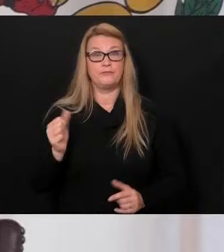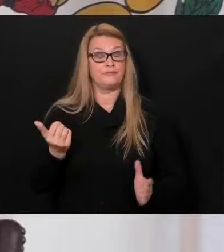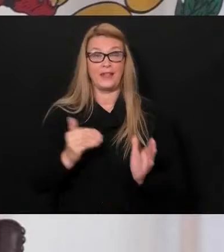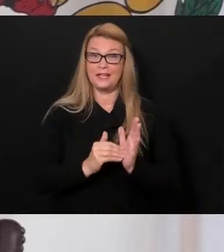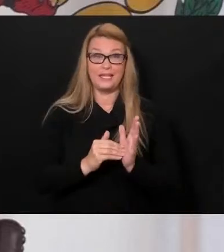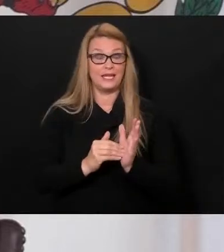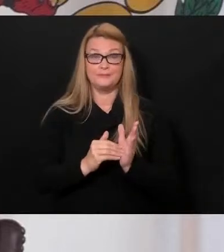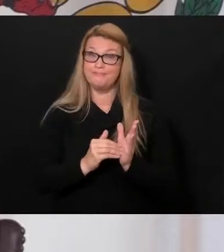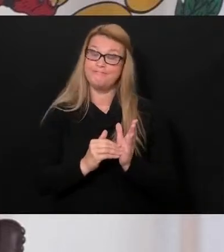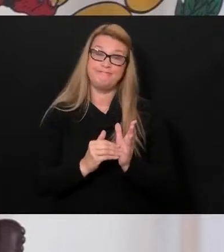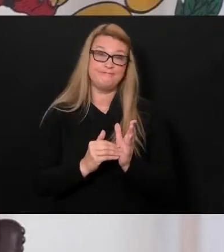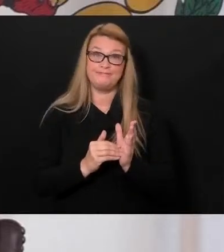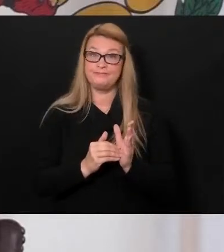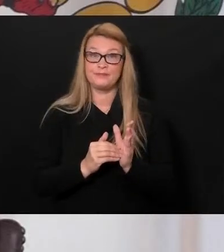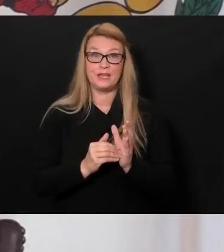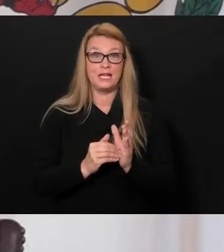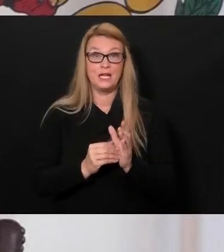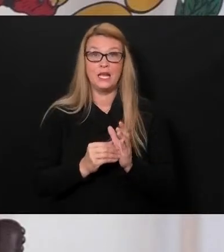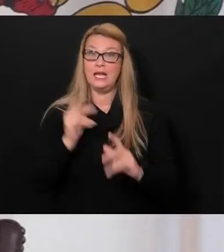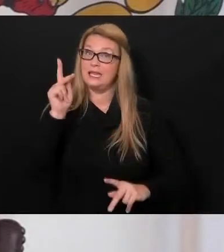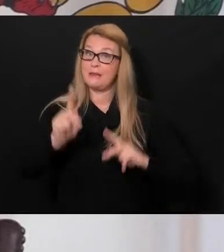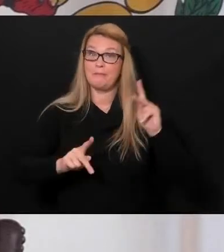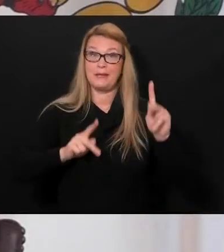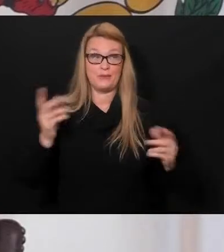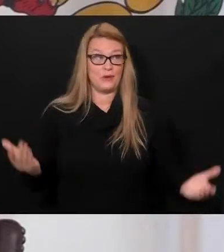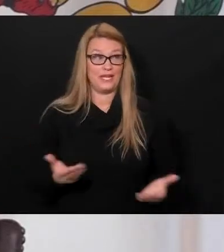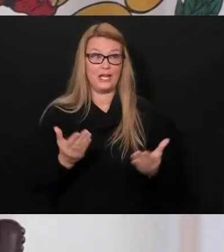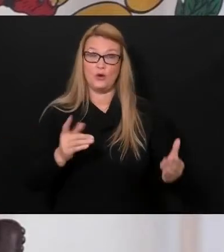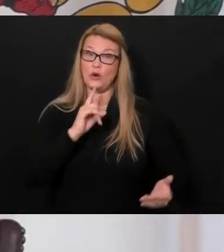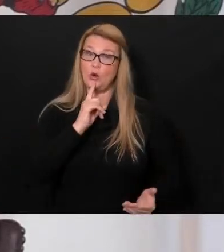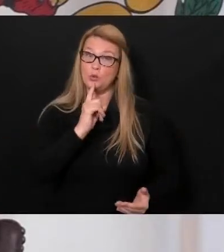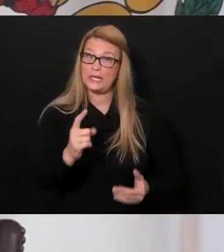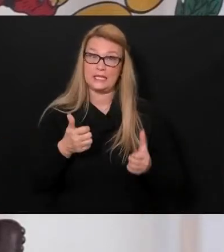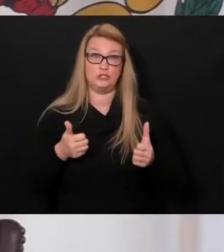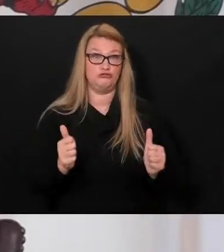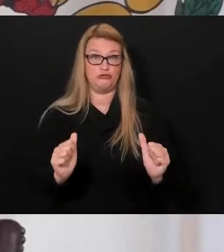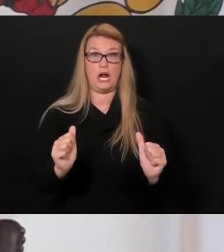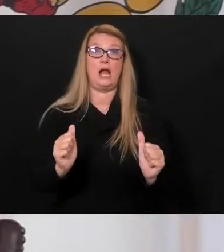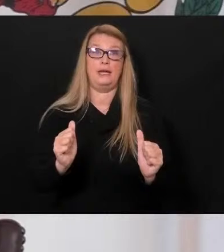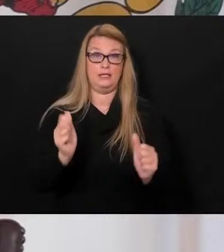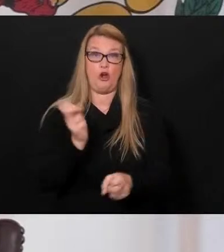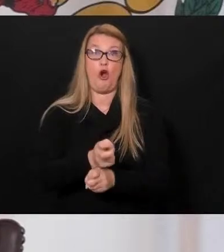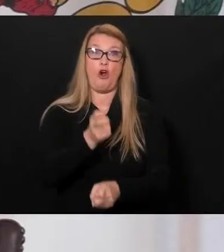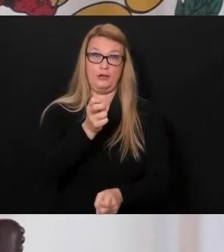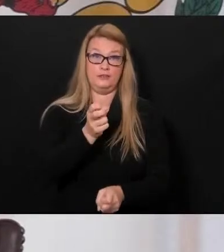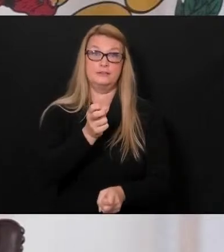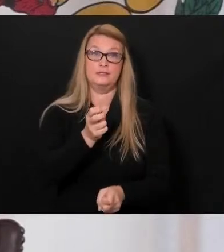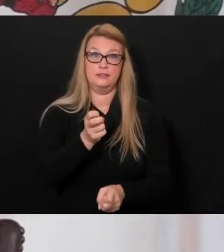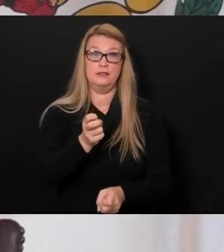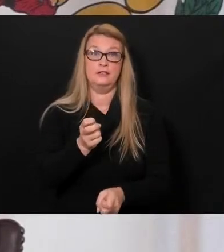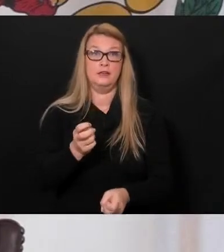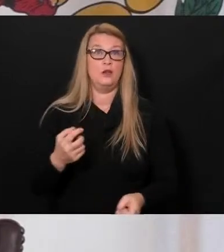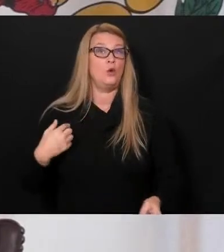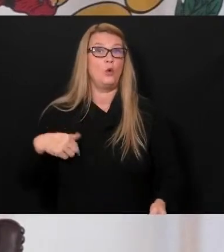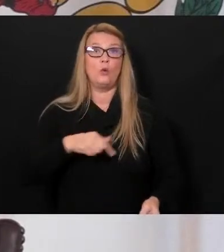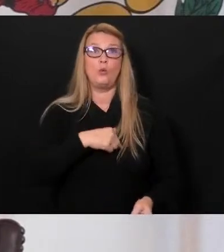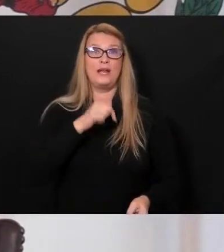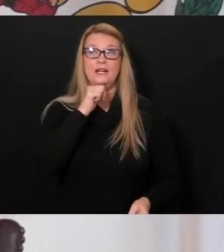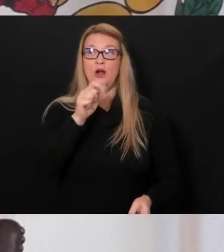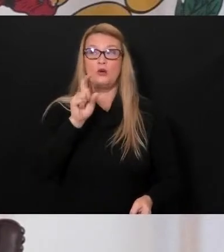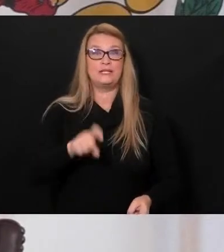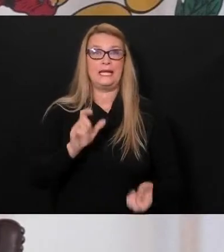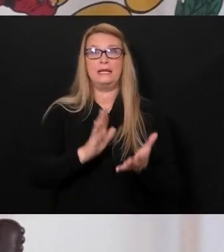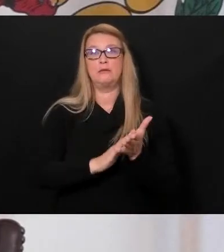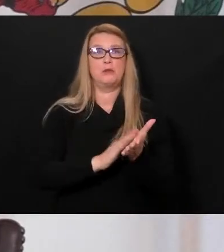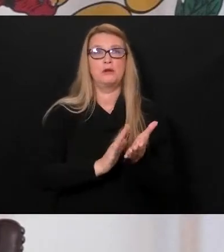Again, our people are really trying really hard. Now, we don't need any kudos